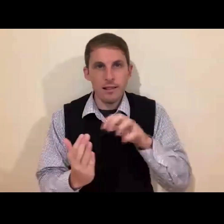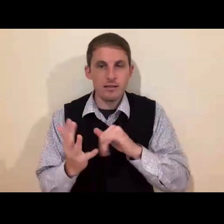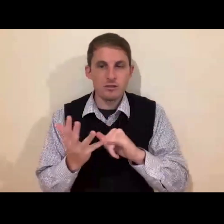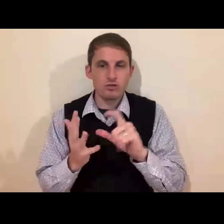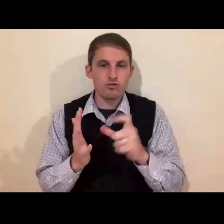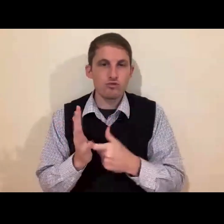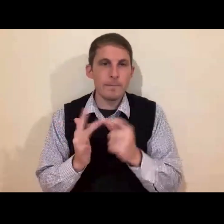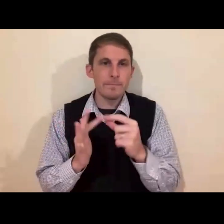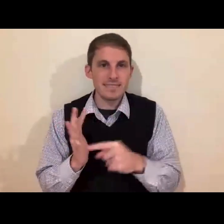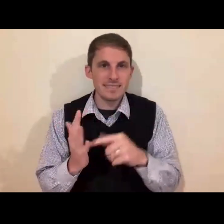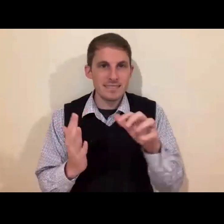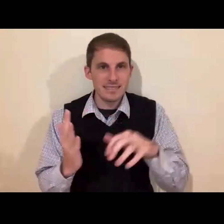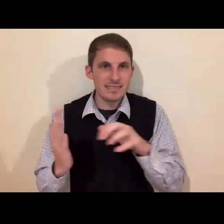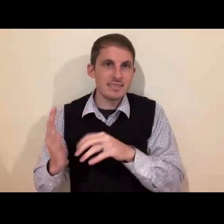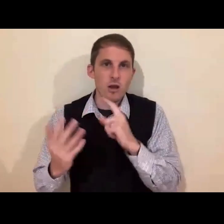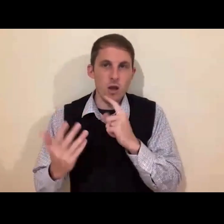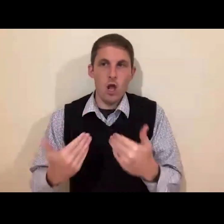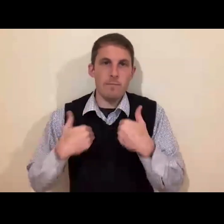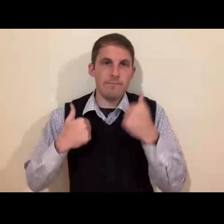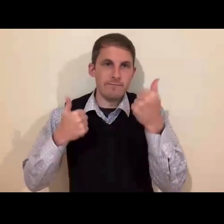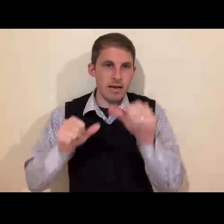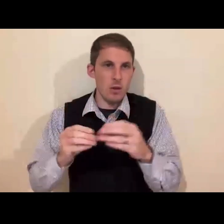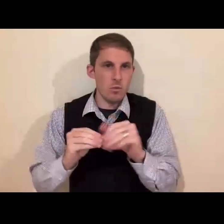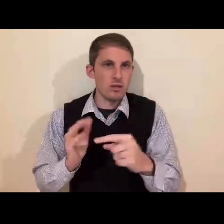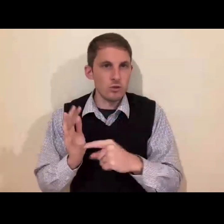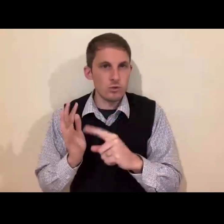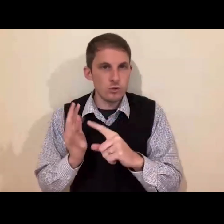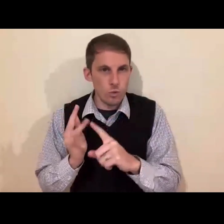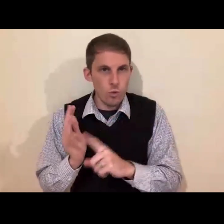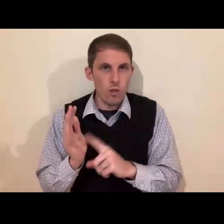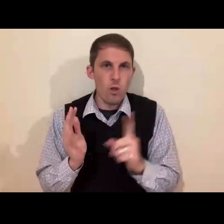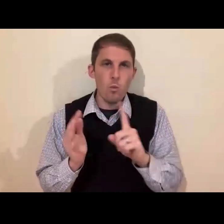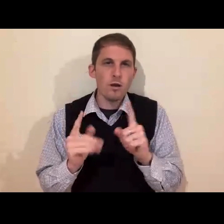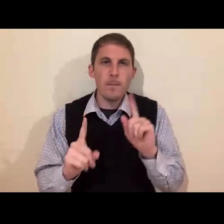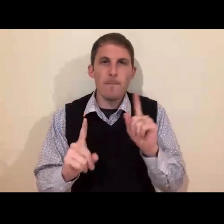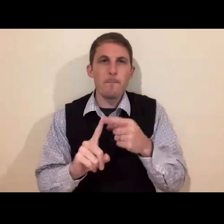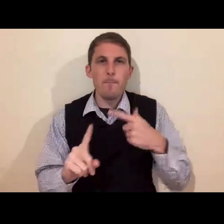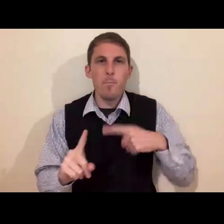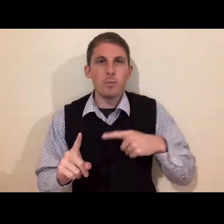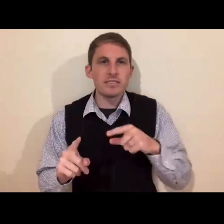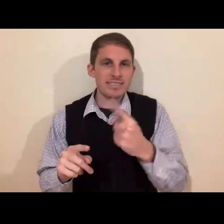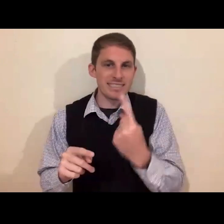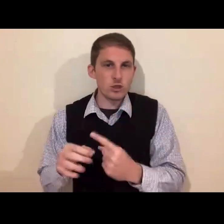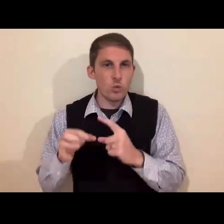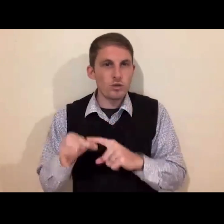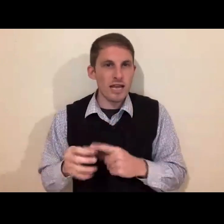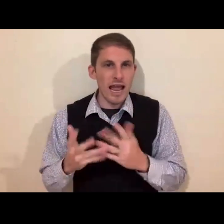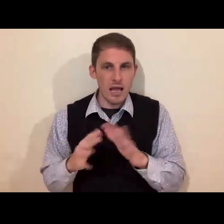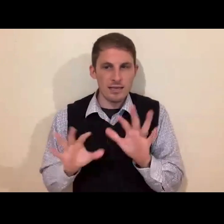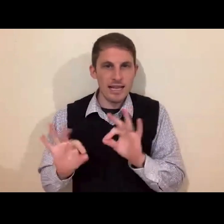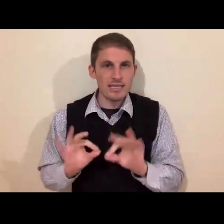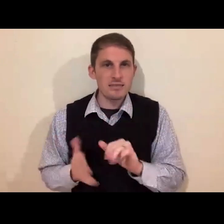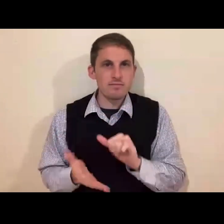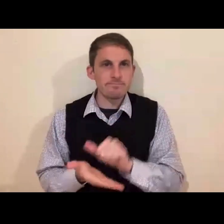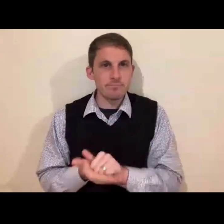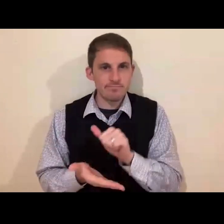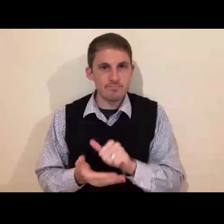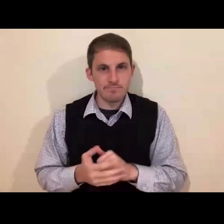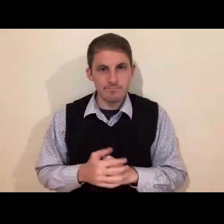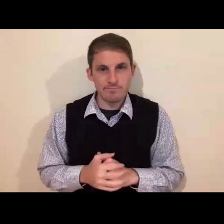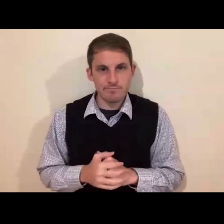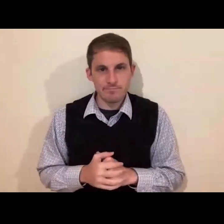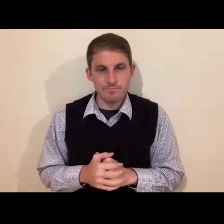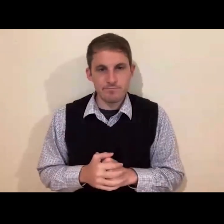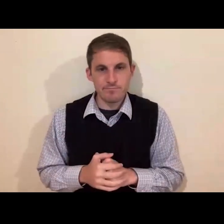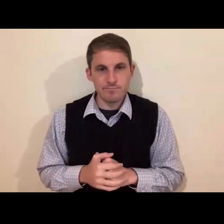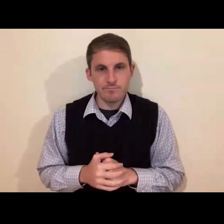to familiarise yourself with the tools, what the questions are seeking to ask, and how to select the most appropriate. So while I'll cover